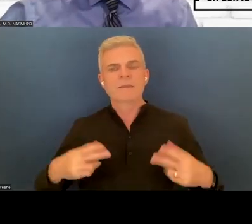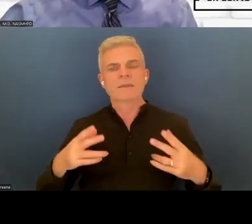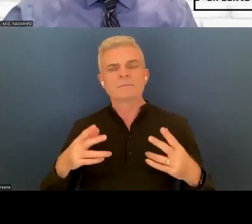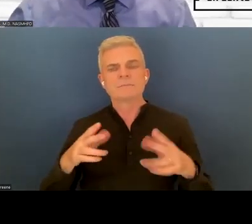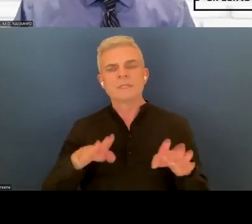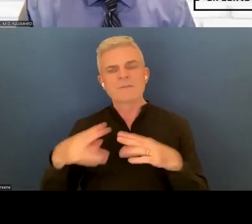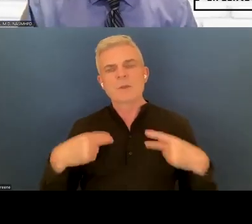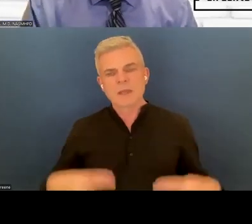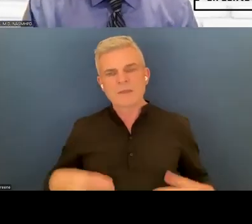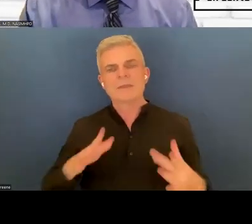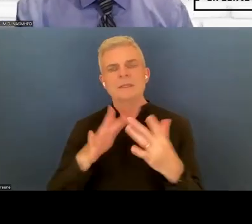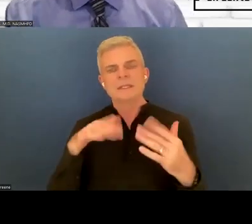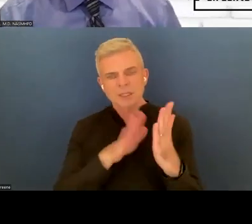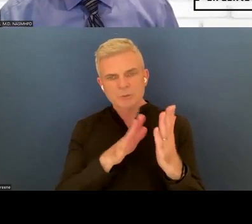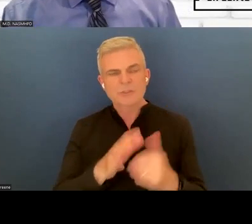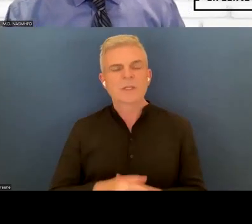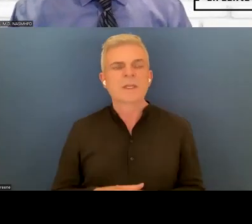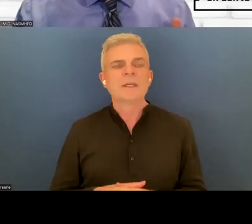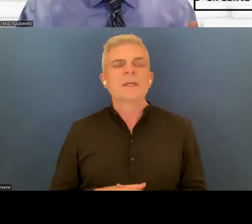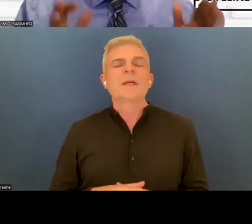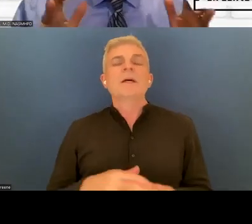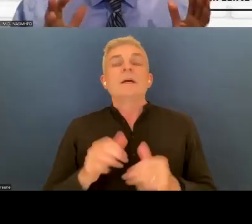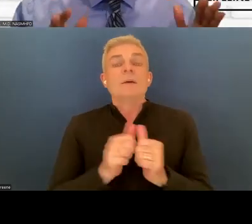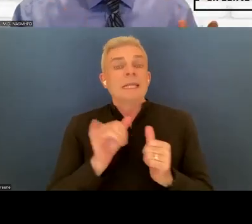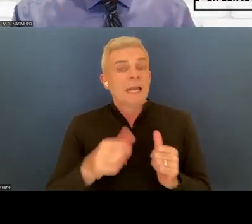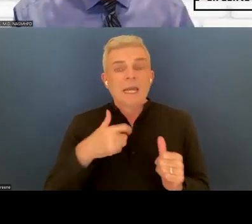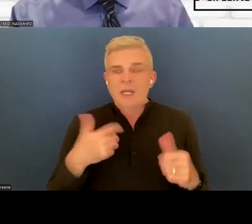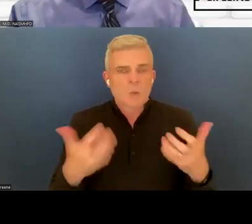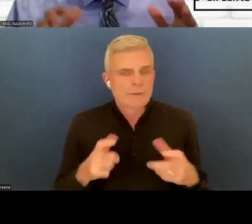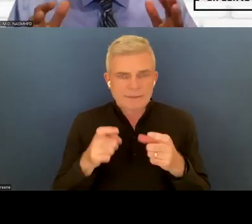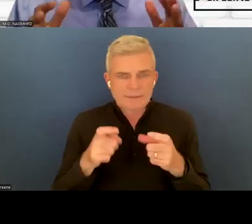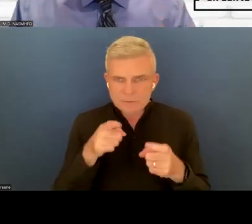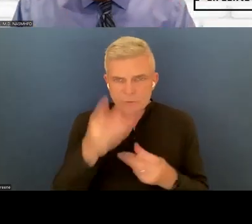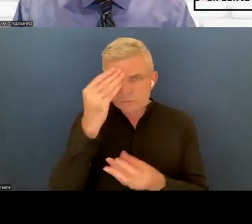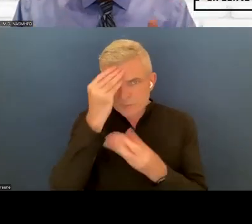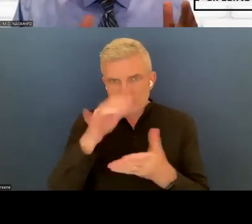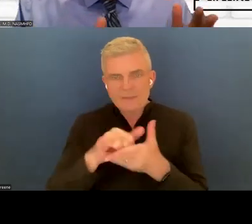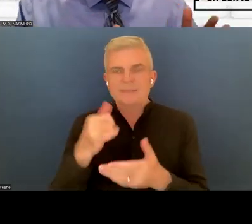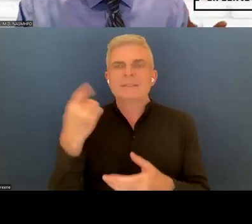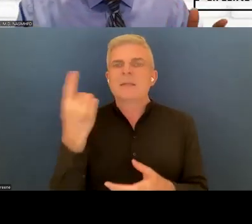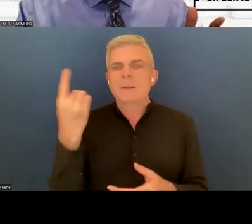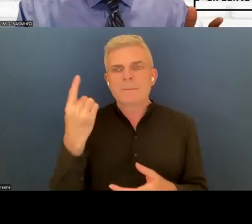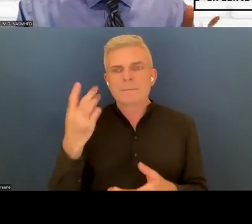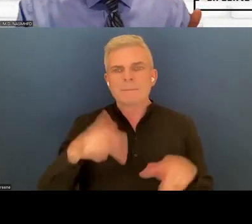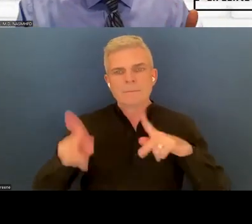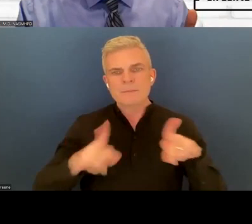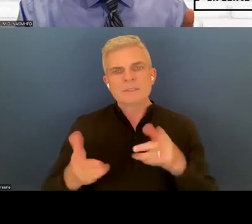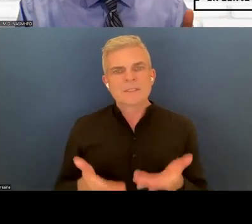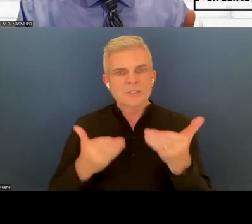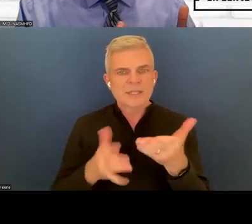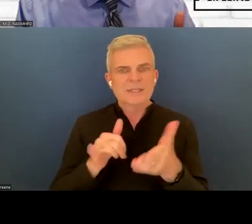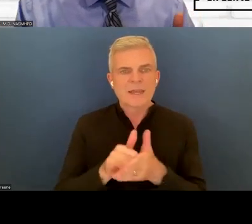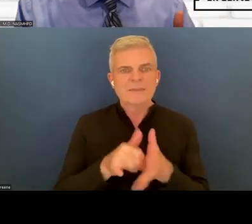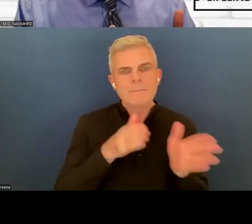with that, as I said, I don't want to give you information that somewhat suggests that the methodology or these procedures